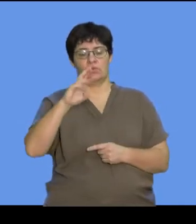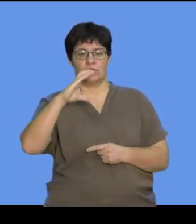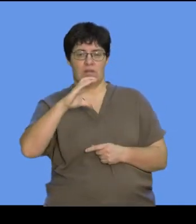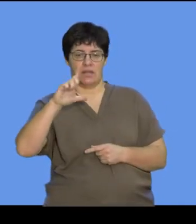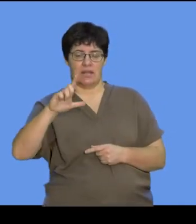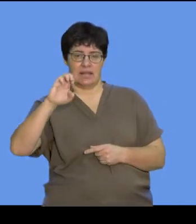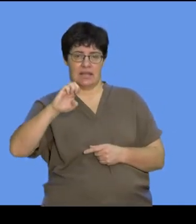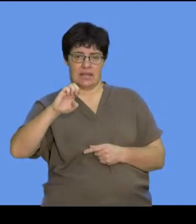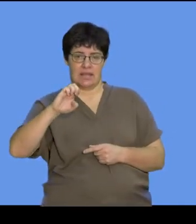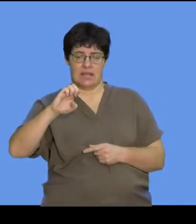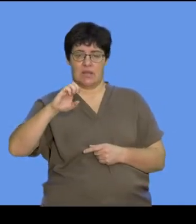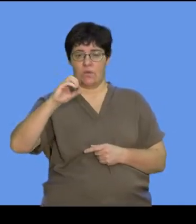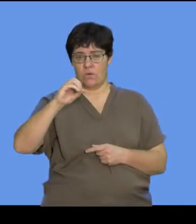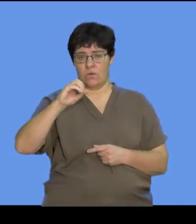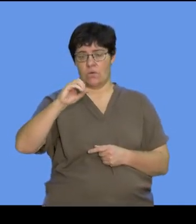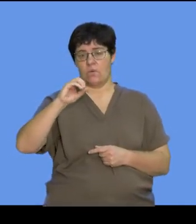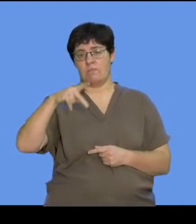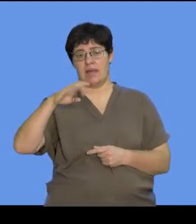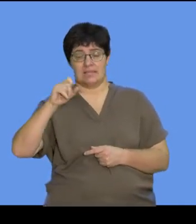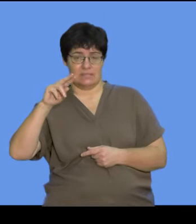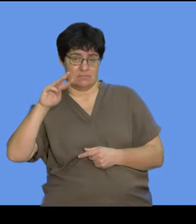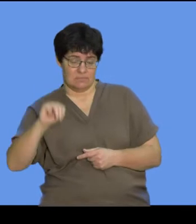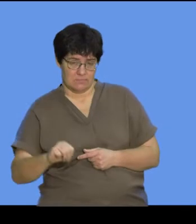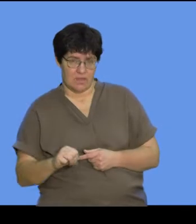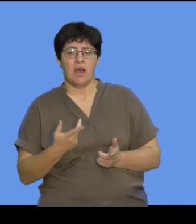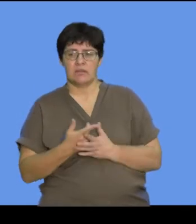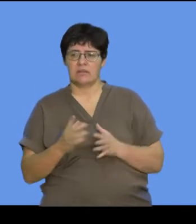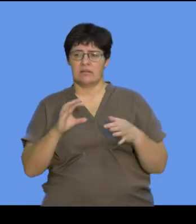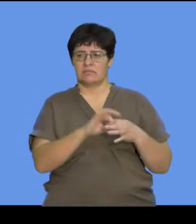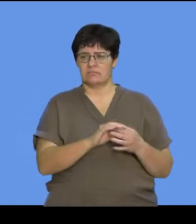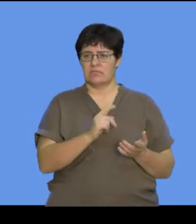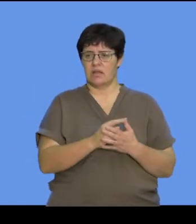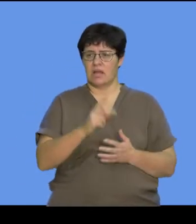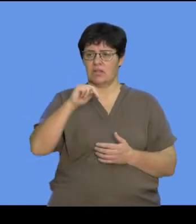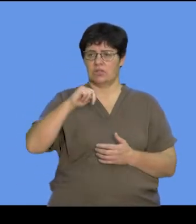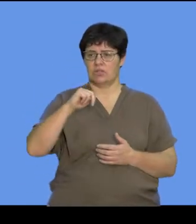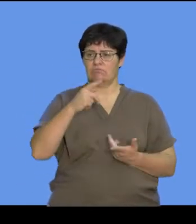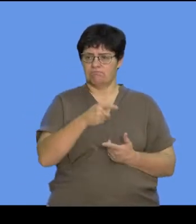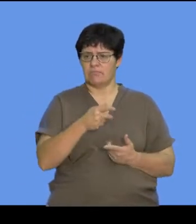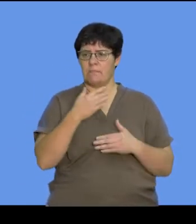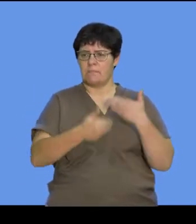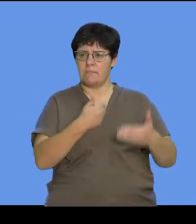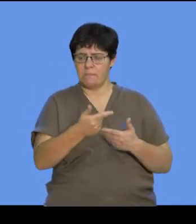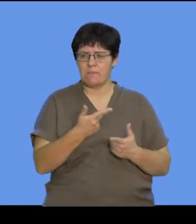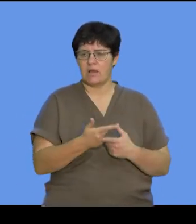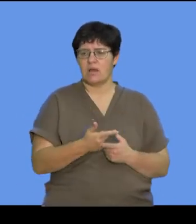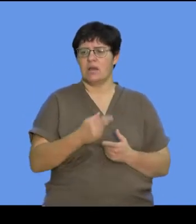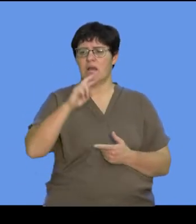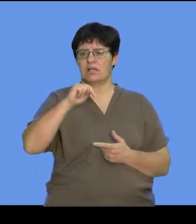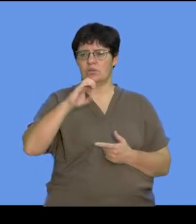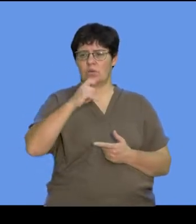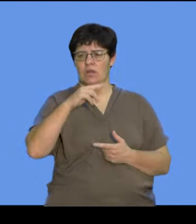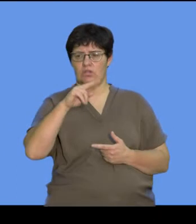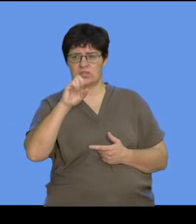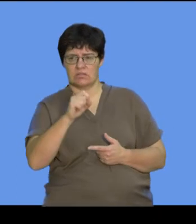and it has a little structure called the nucleolus, which is linked to how the nucleus carries out its functions, especially in terms of cell division.